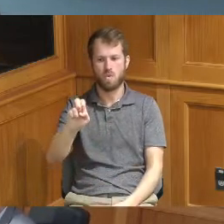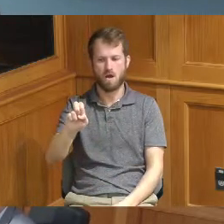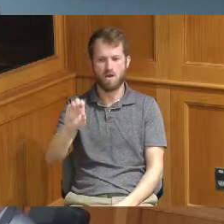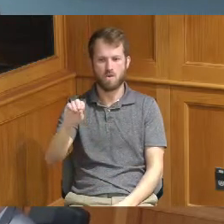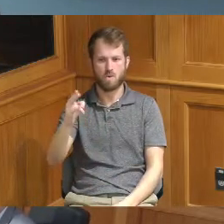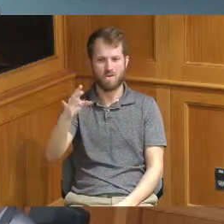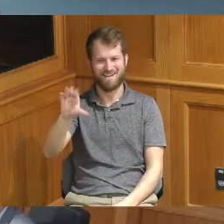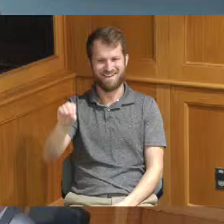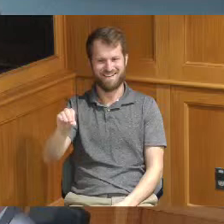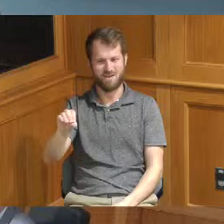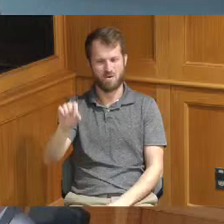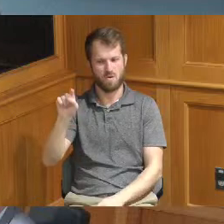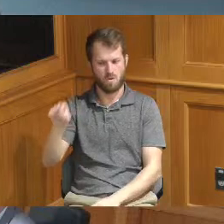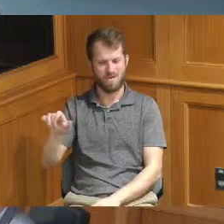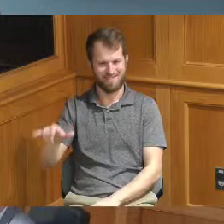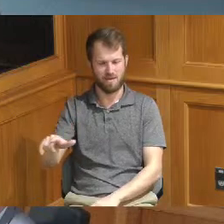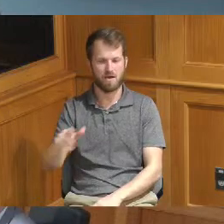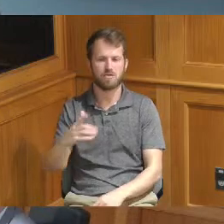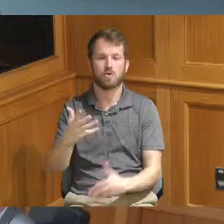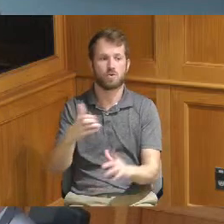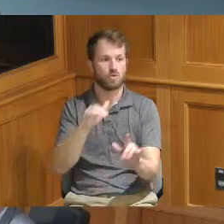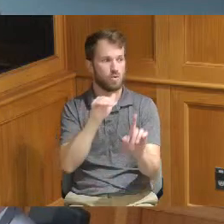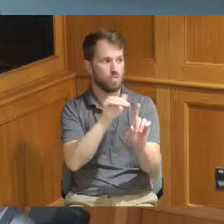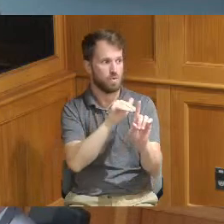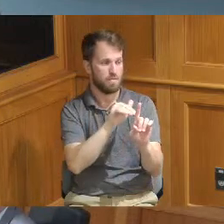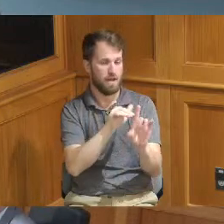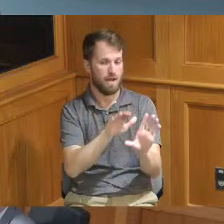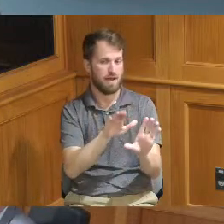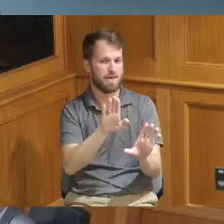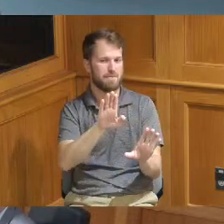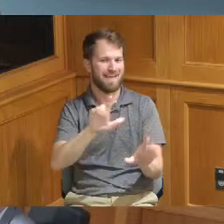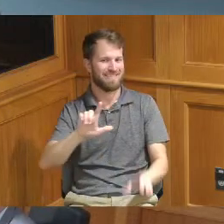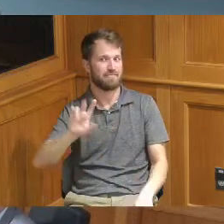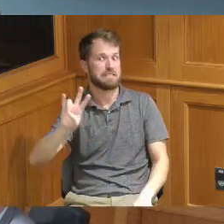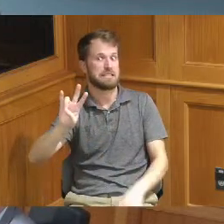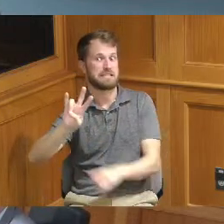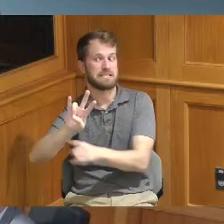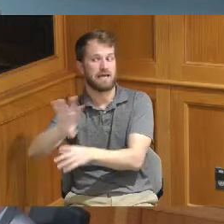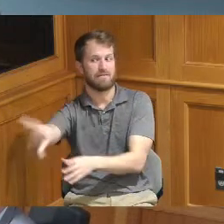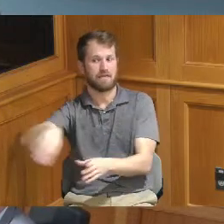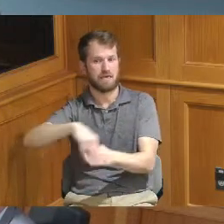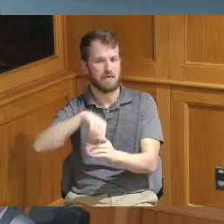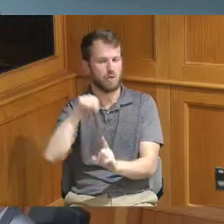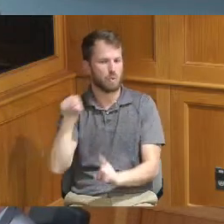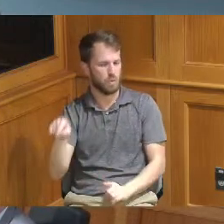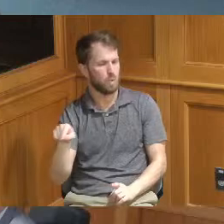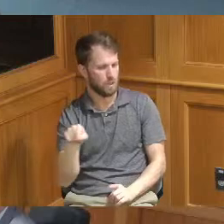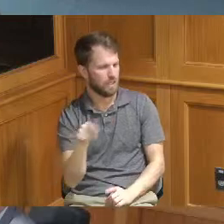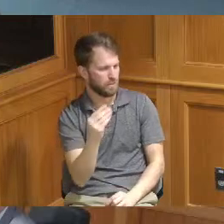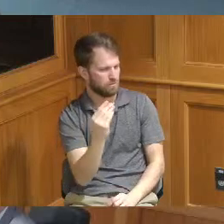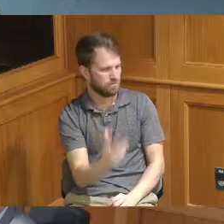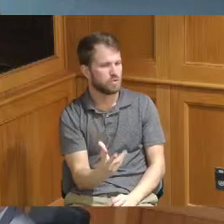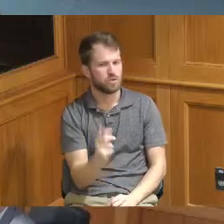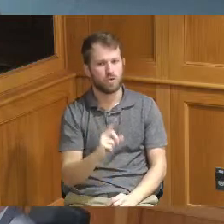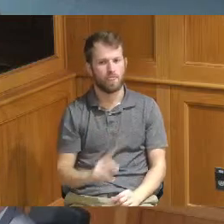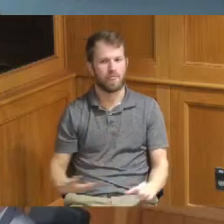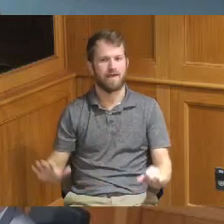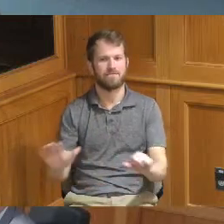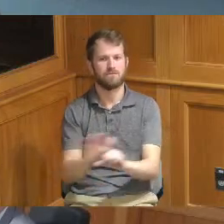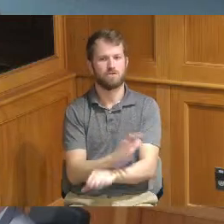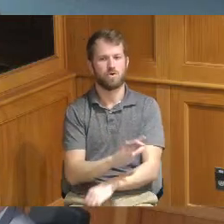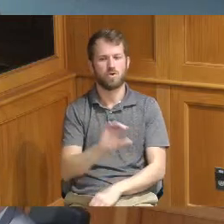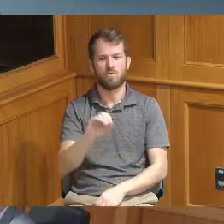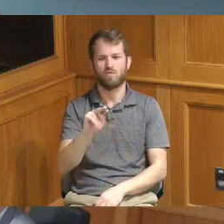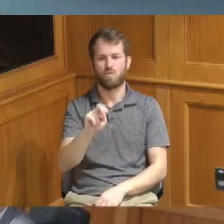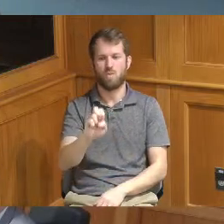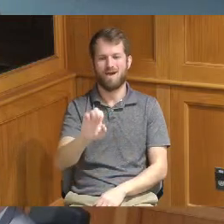I'll just remind everyone that we are also including by leave 7 in this, so that will be the full slate of One